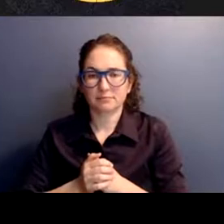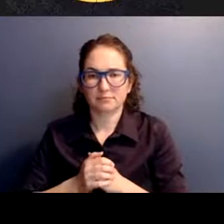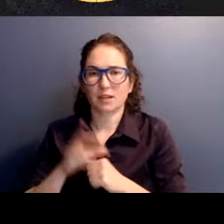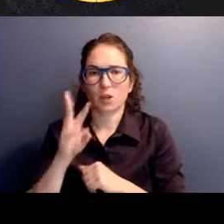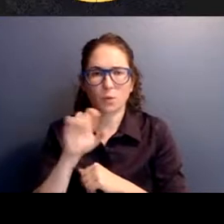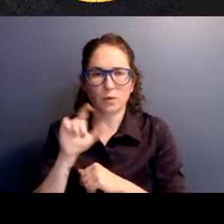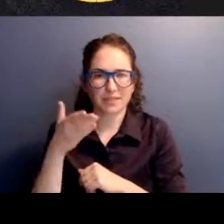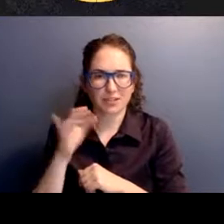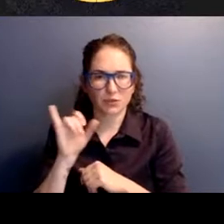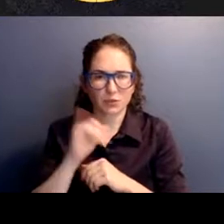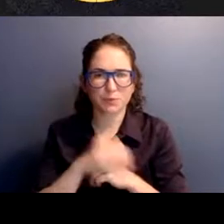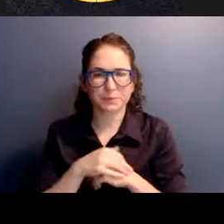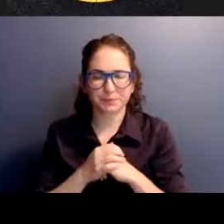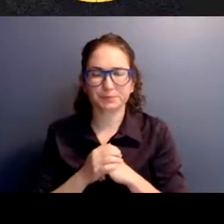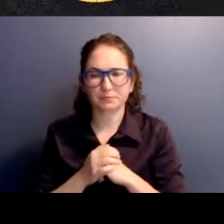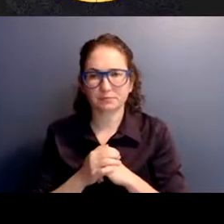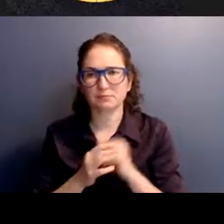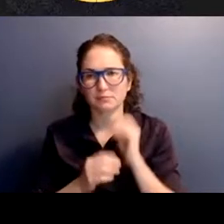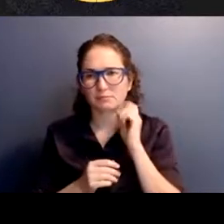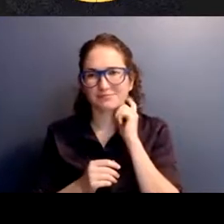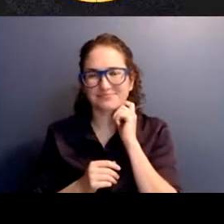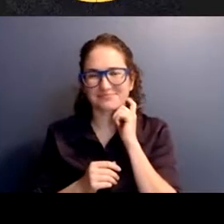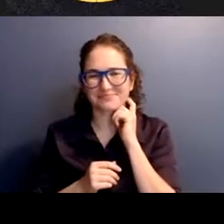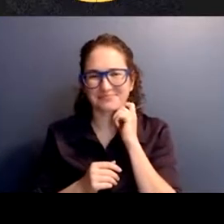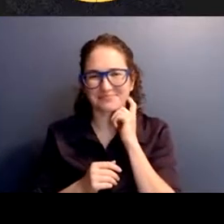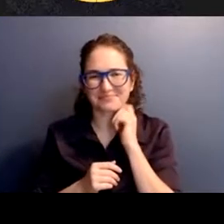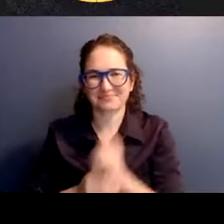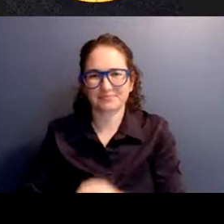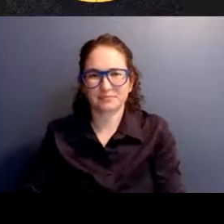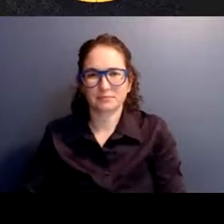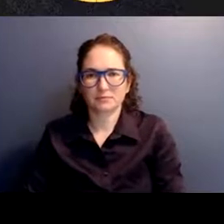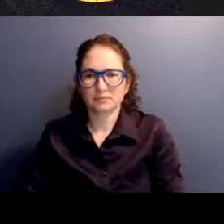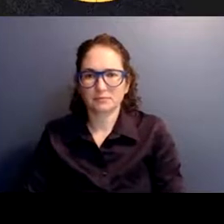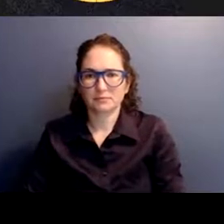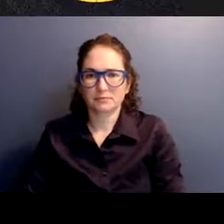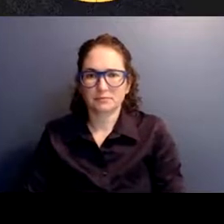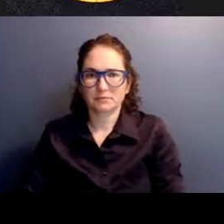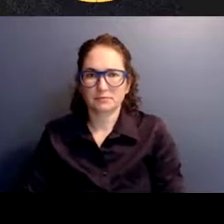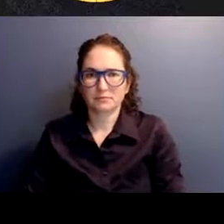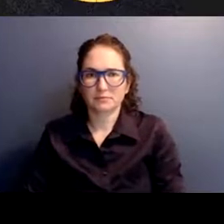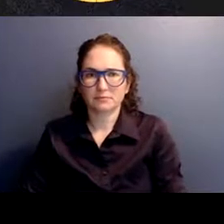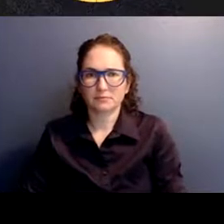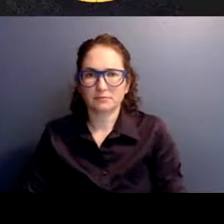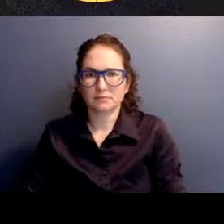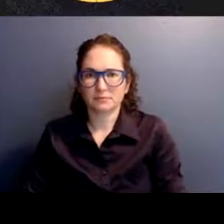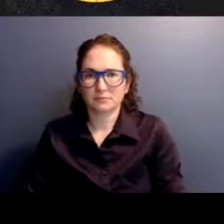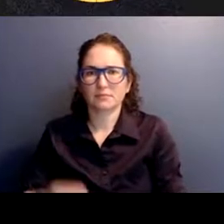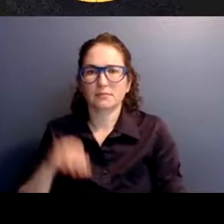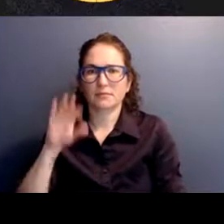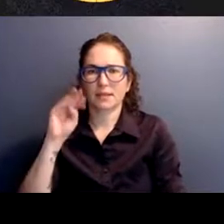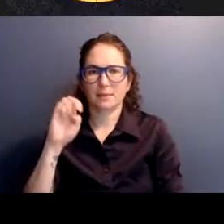well. Last but certainly not least. Well, the webinar is excessively informal